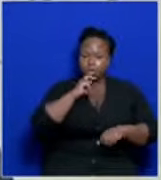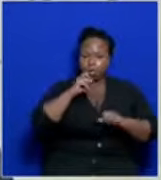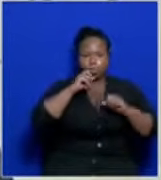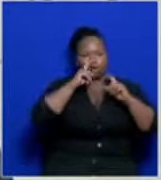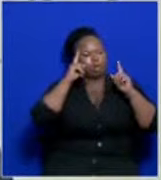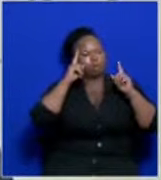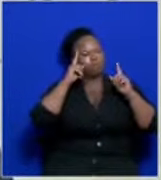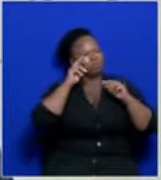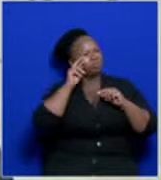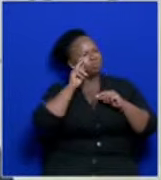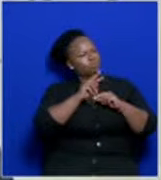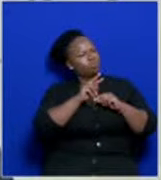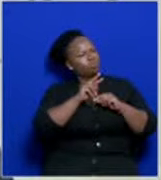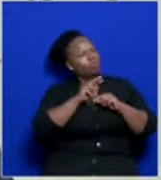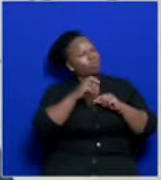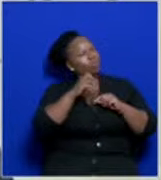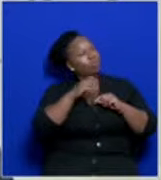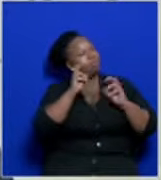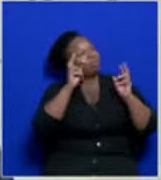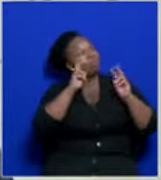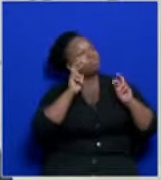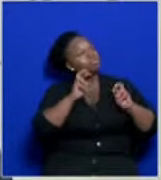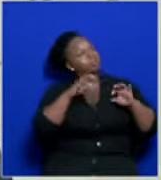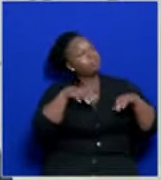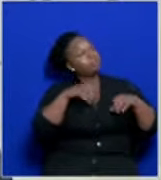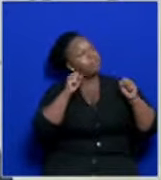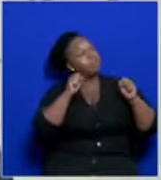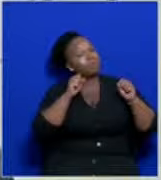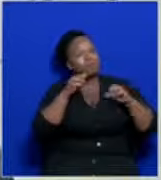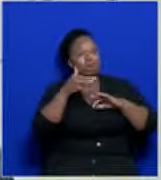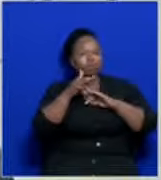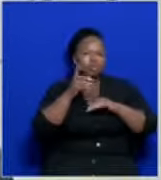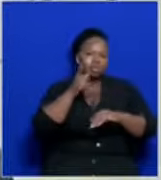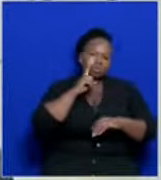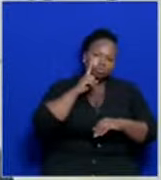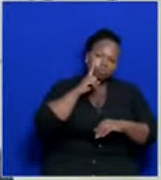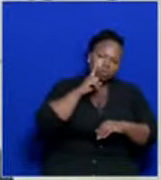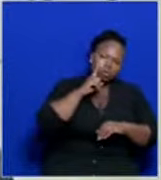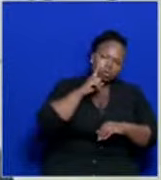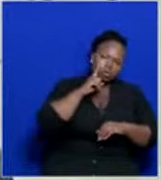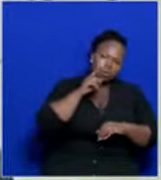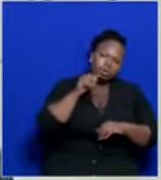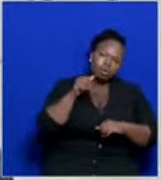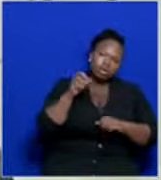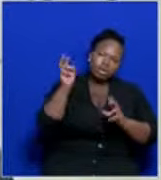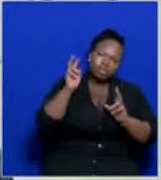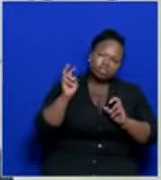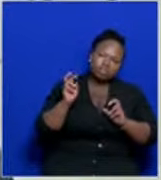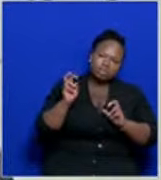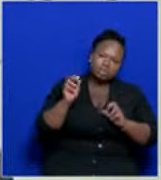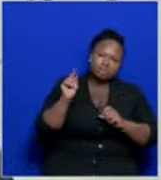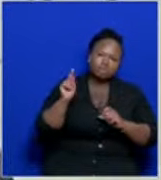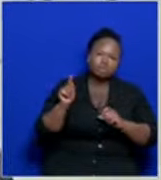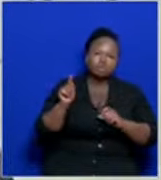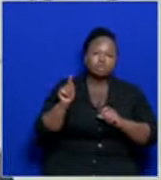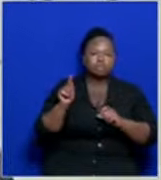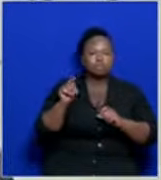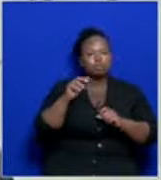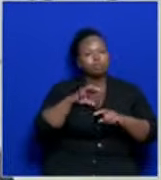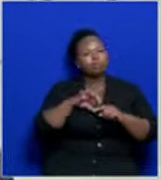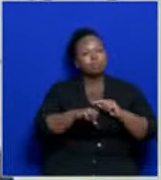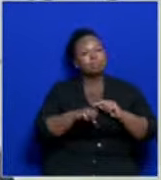was off. Then she went outside to recharge the electricity, and it is when she noticed that the copper cable was